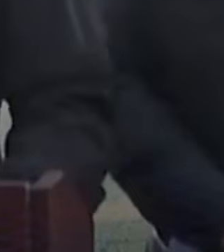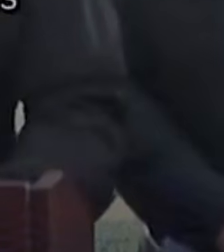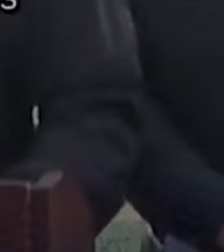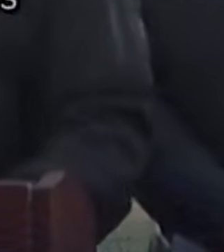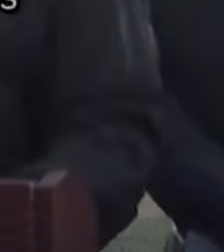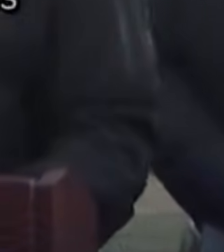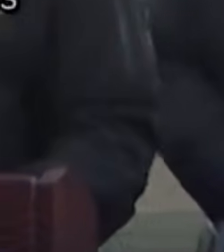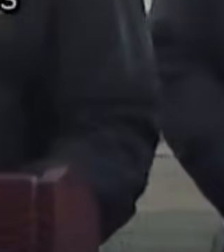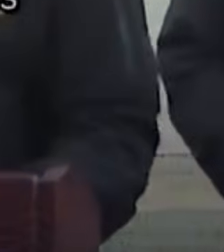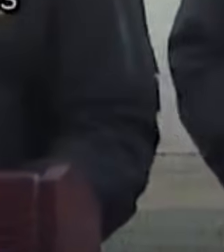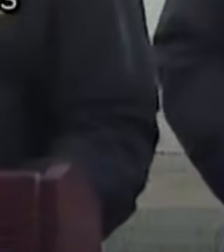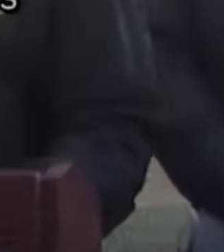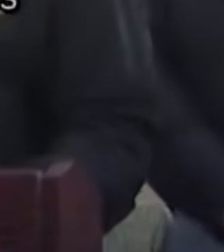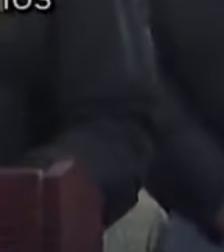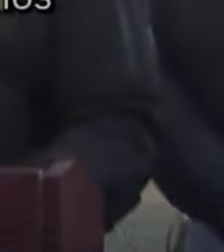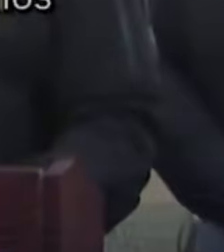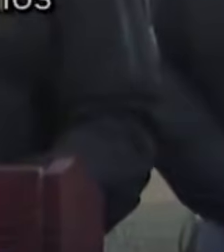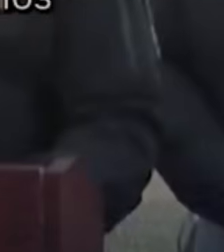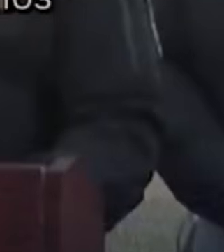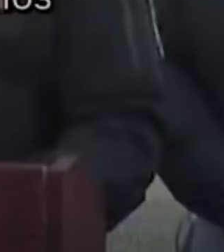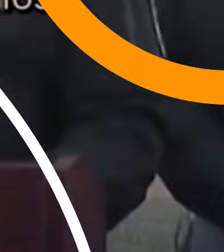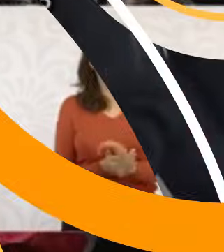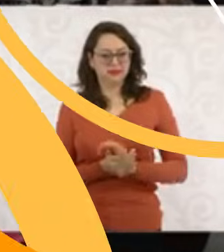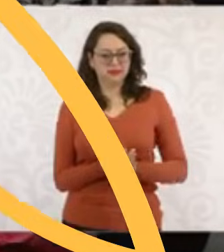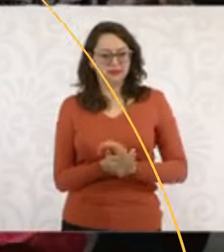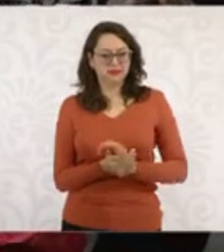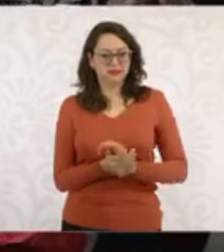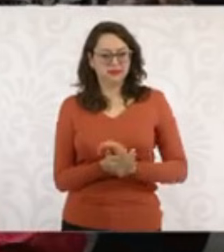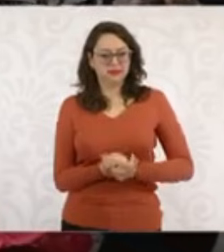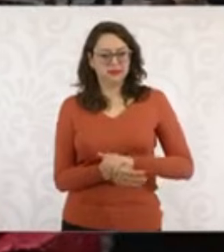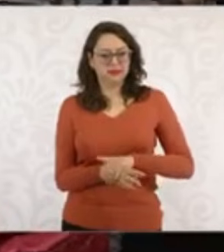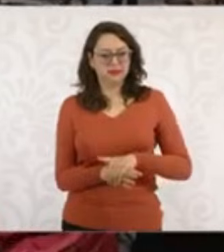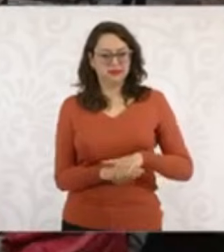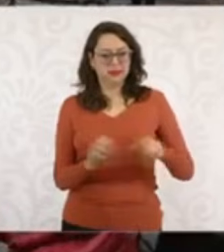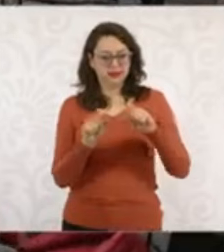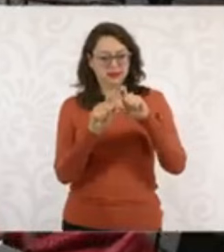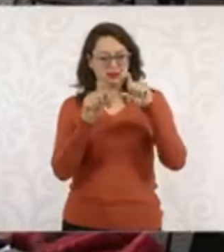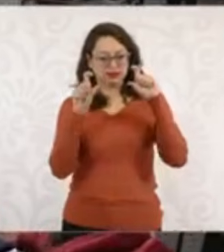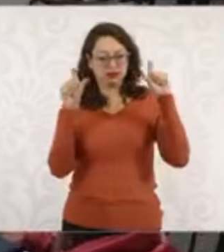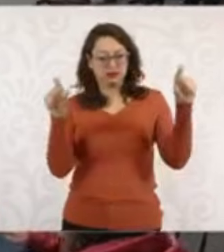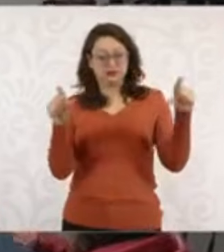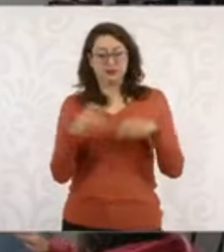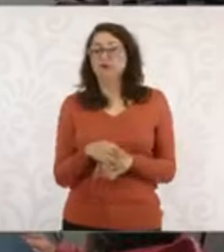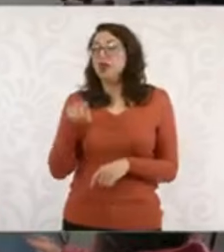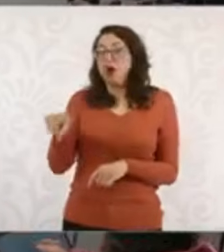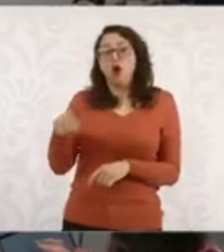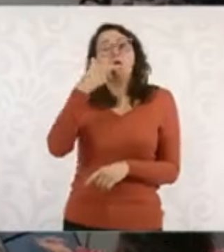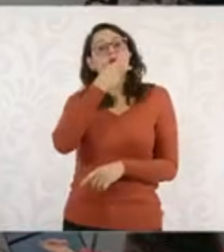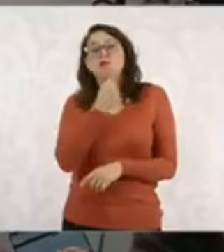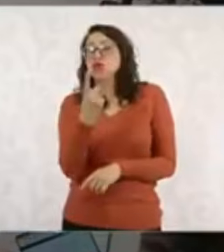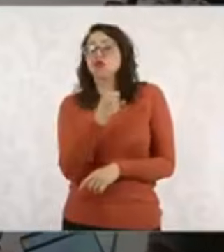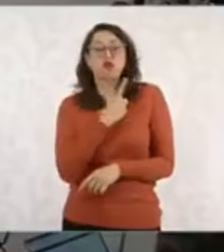America and killed too many of our youth and corrupted too many of our citizens. La entrega voluntaria.